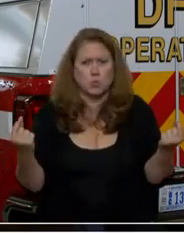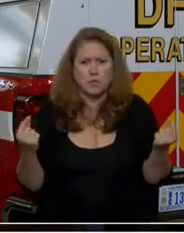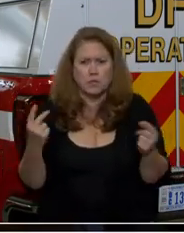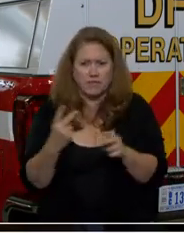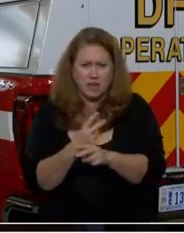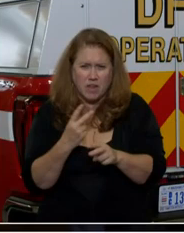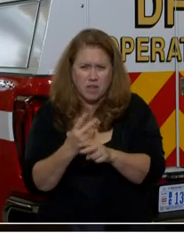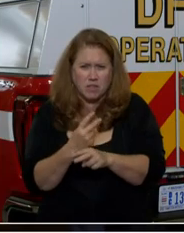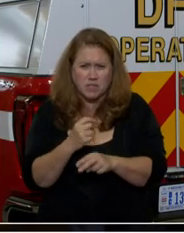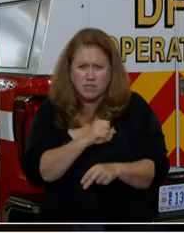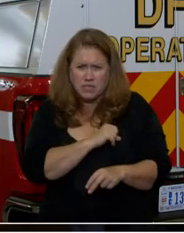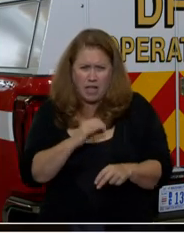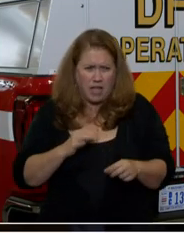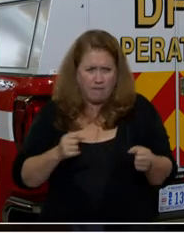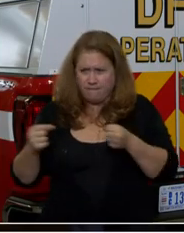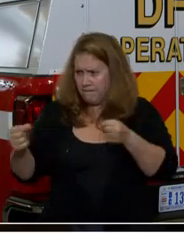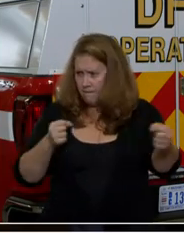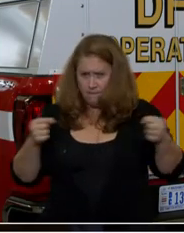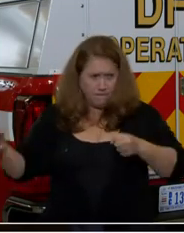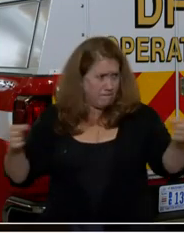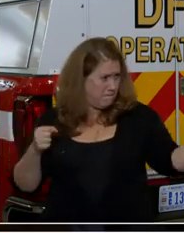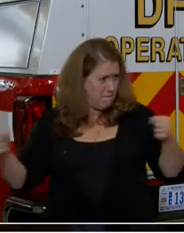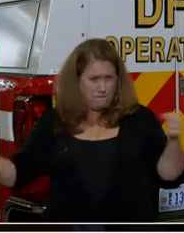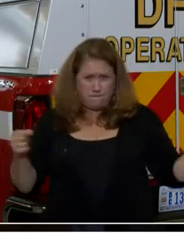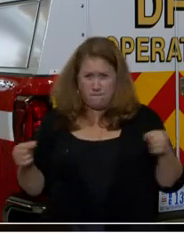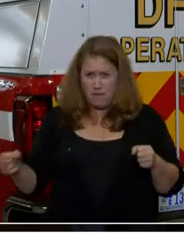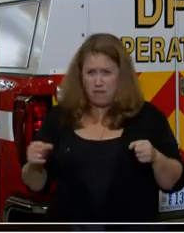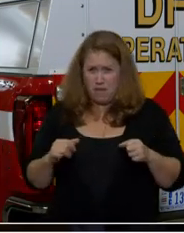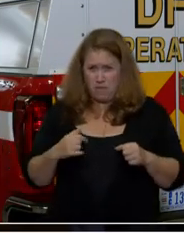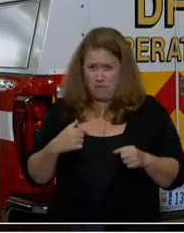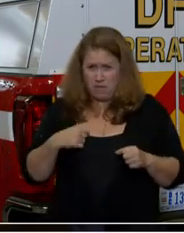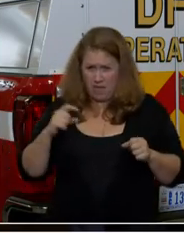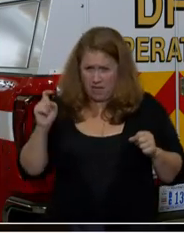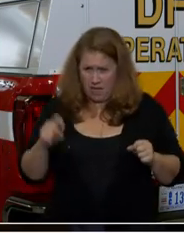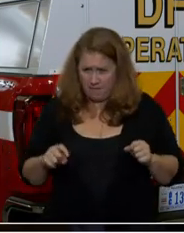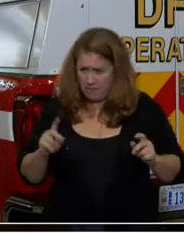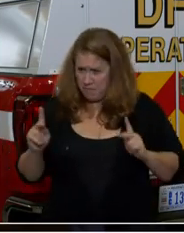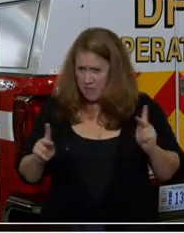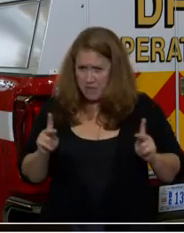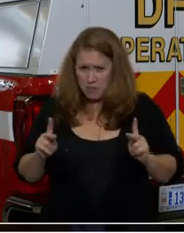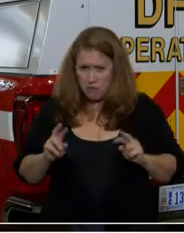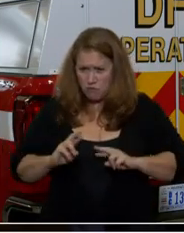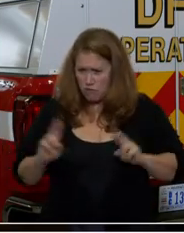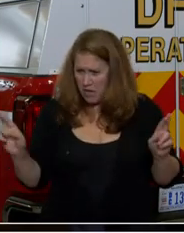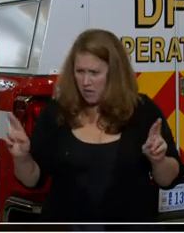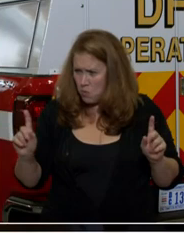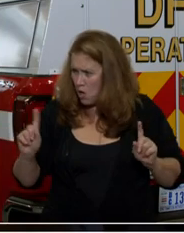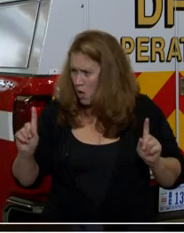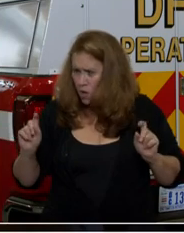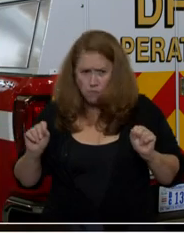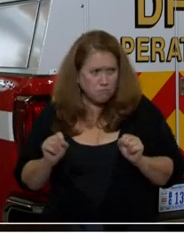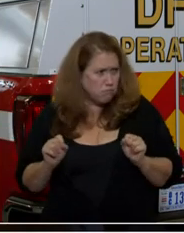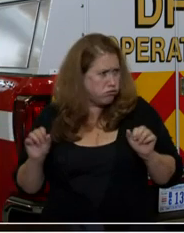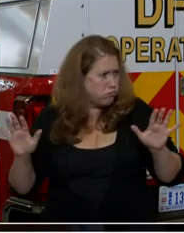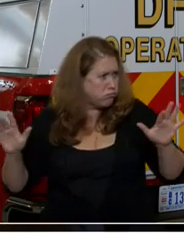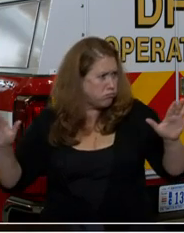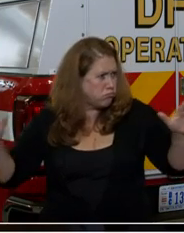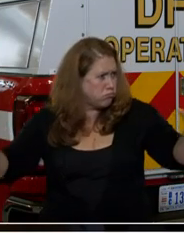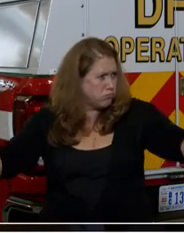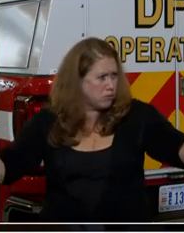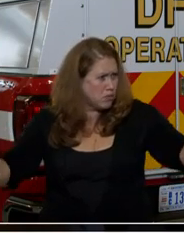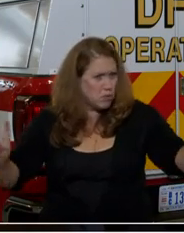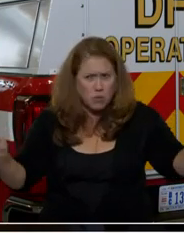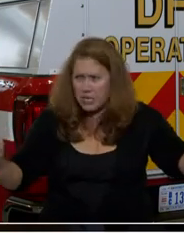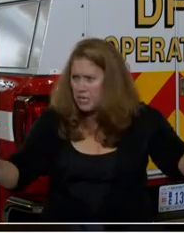logistics, figuring out how we were going to put the people we had to work to help solve the situation in front of us. And then